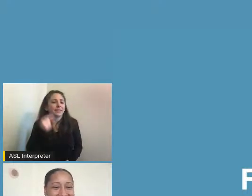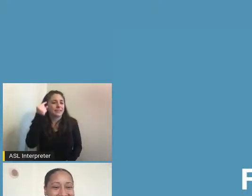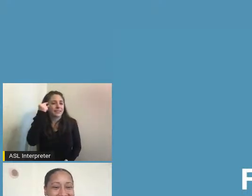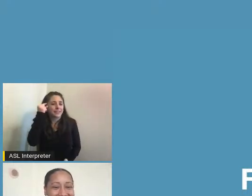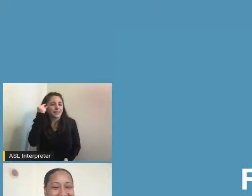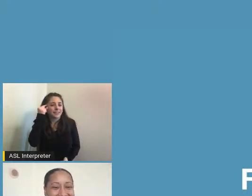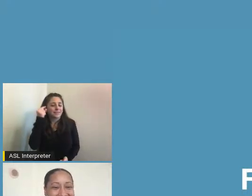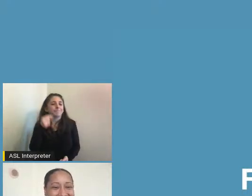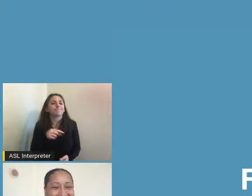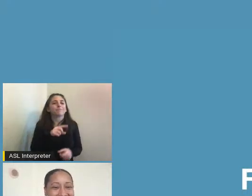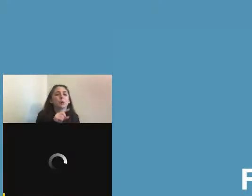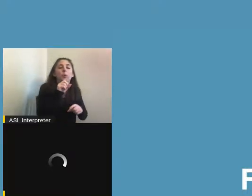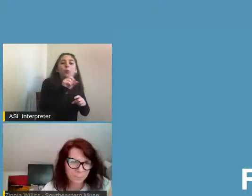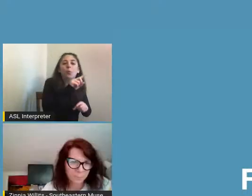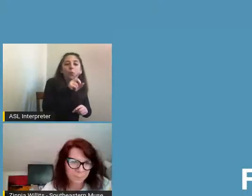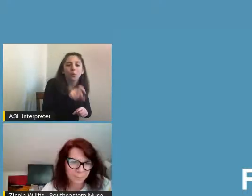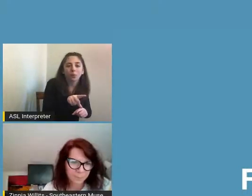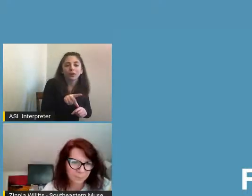Q&A.